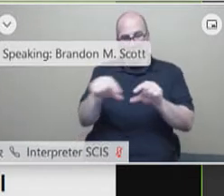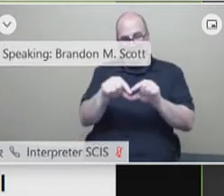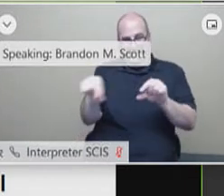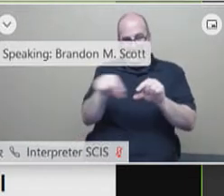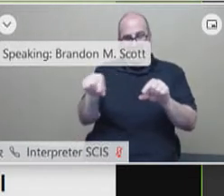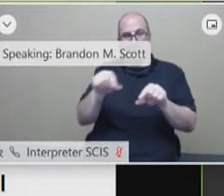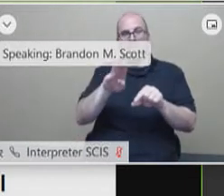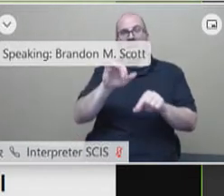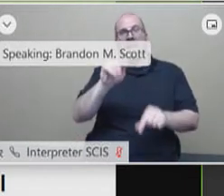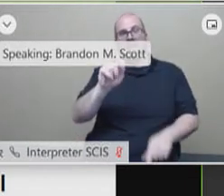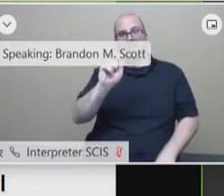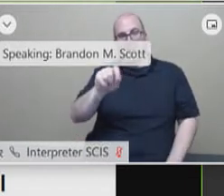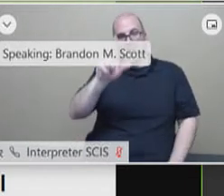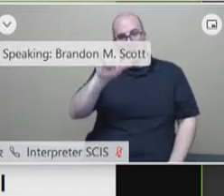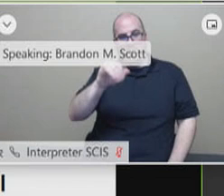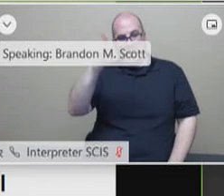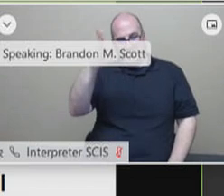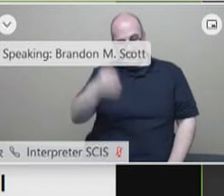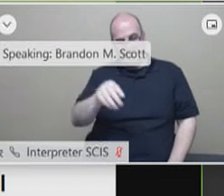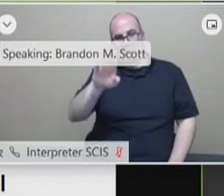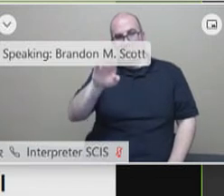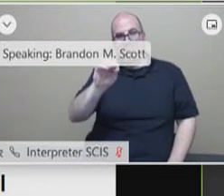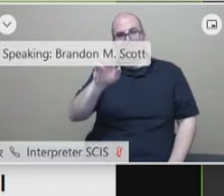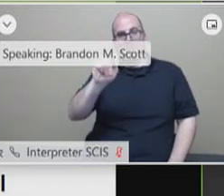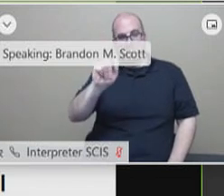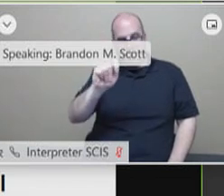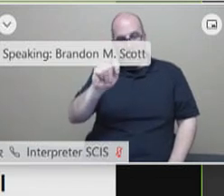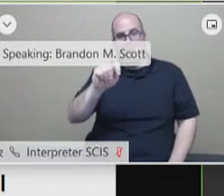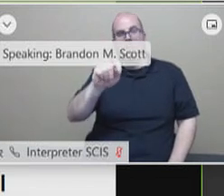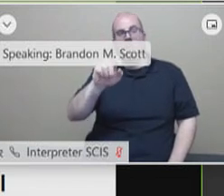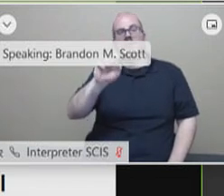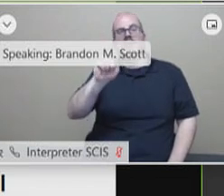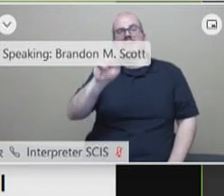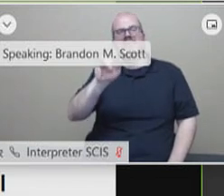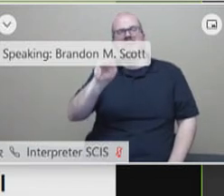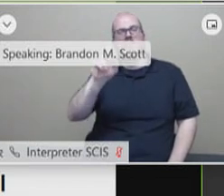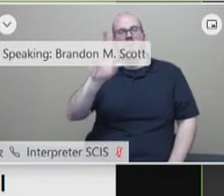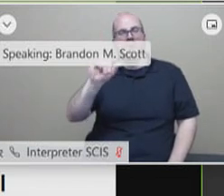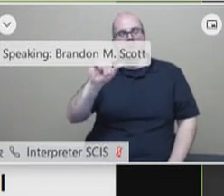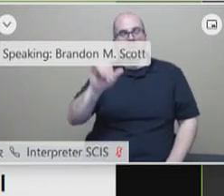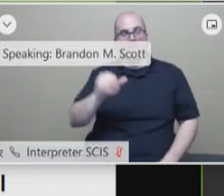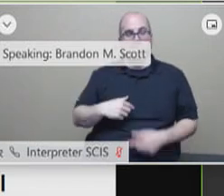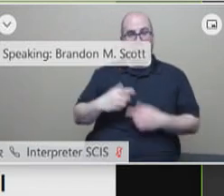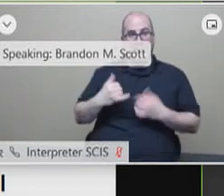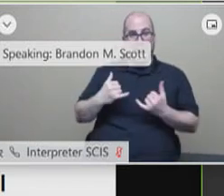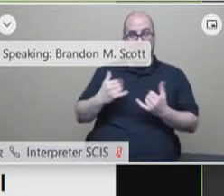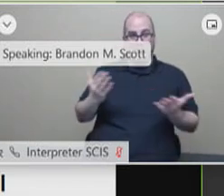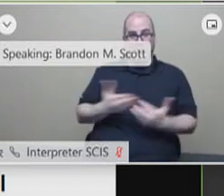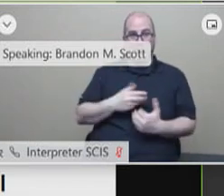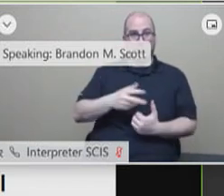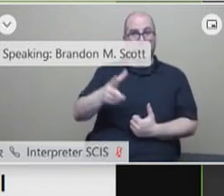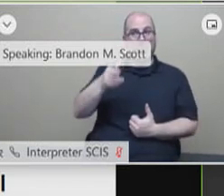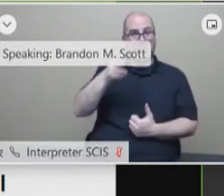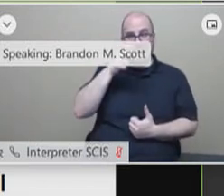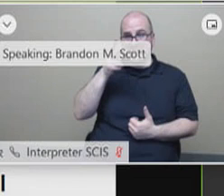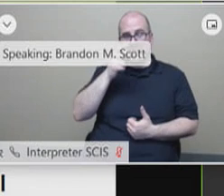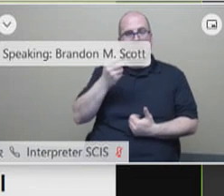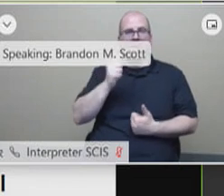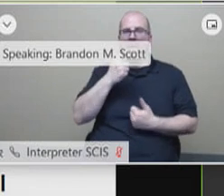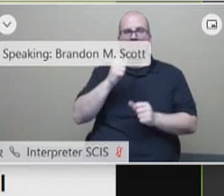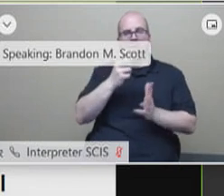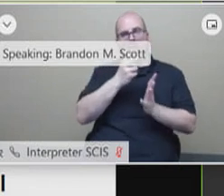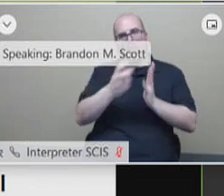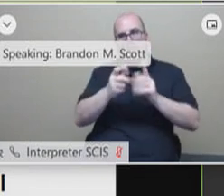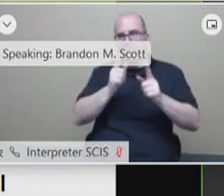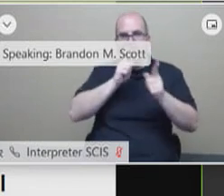bit.ly/BOE testimony, as you can see on the screen now. Since we are here to listen, we do not intend to enter into a dialogue with you as you